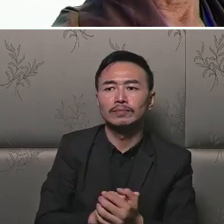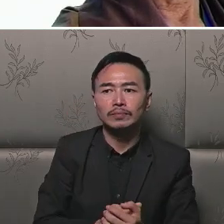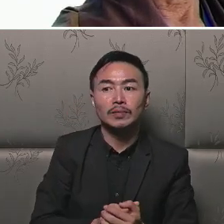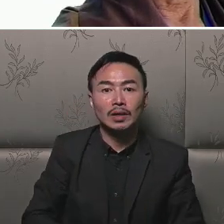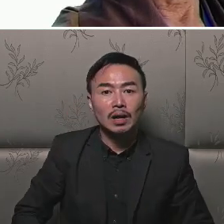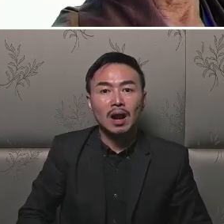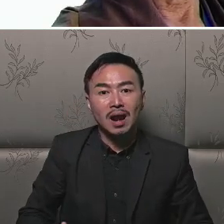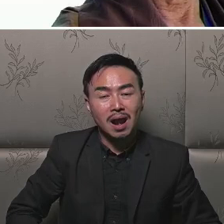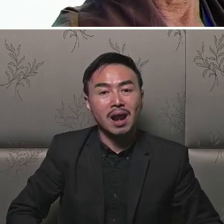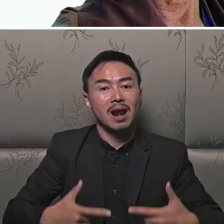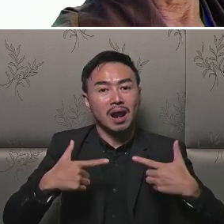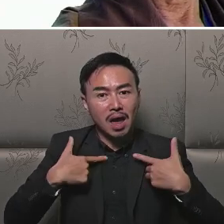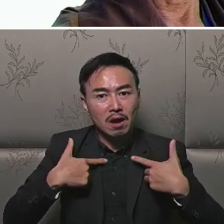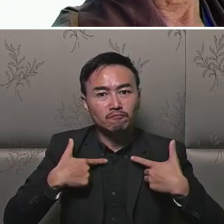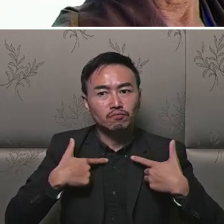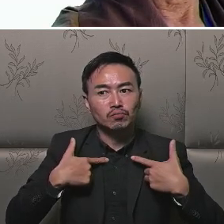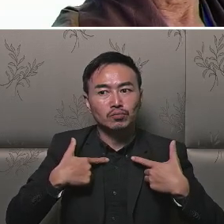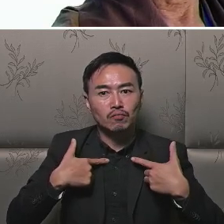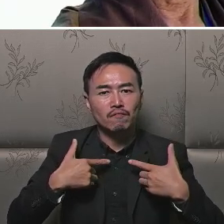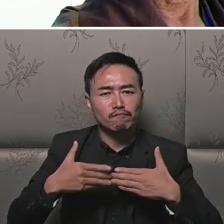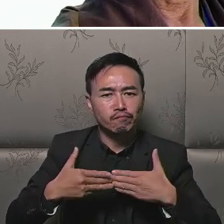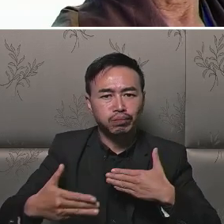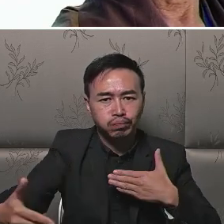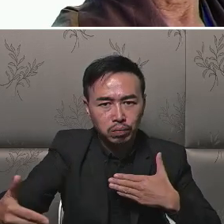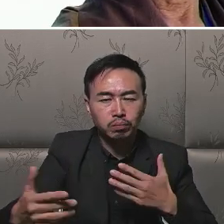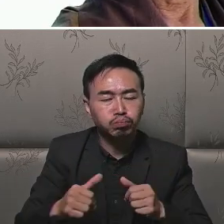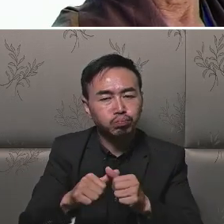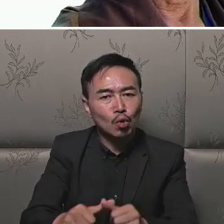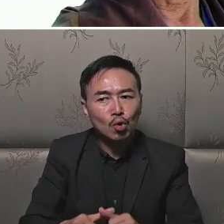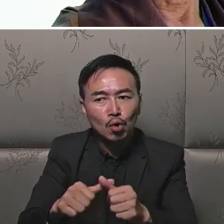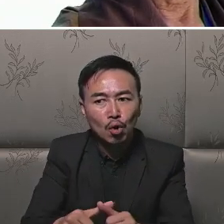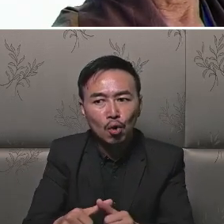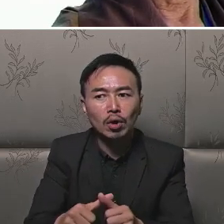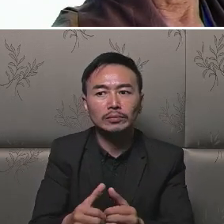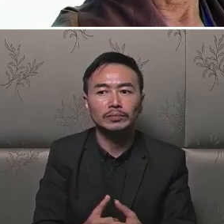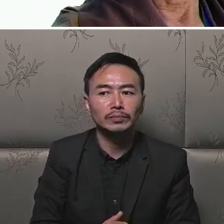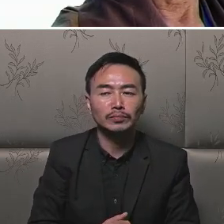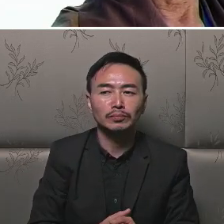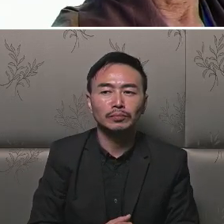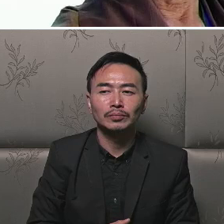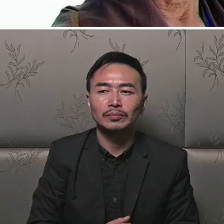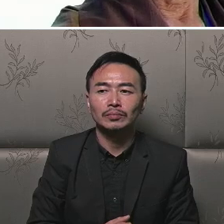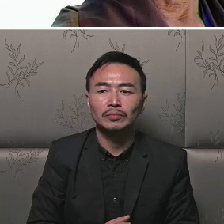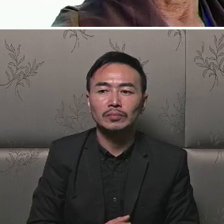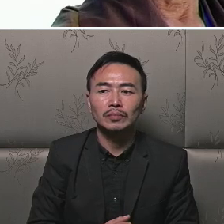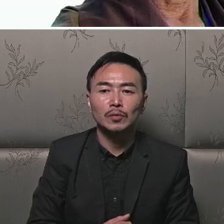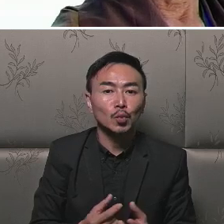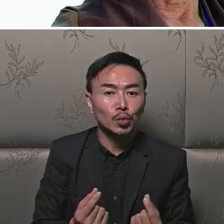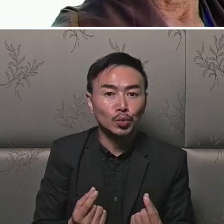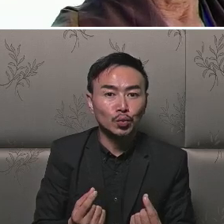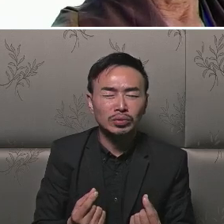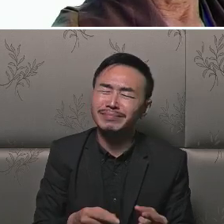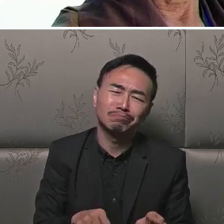this principle to this new program, the Sanyog Education Program. And at the same time, during the pandemic, we're able